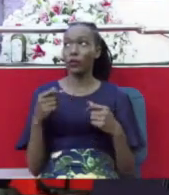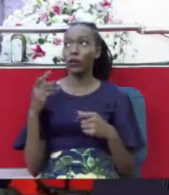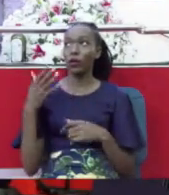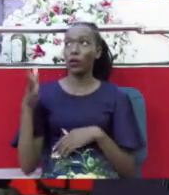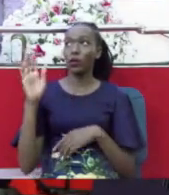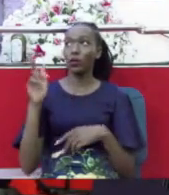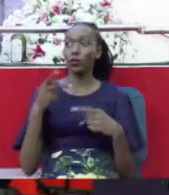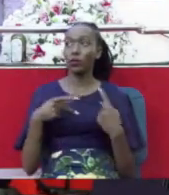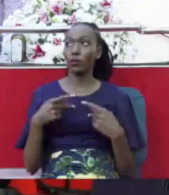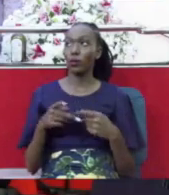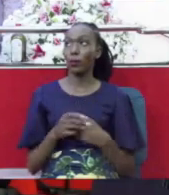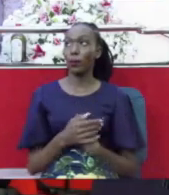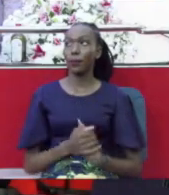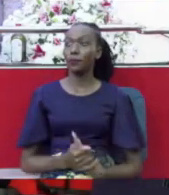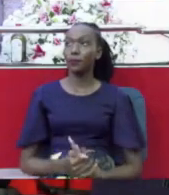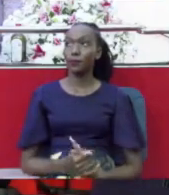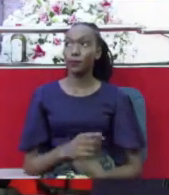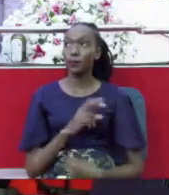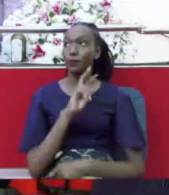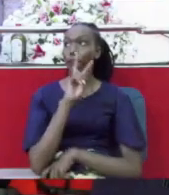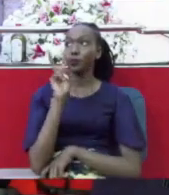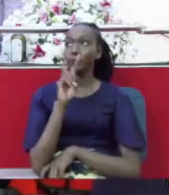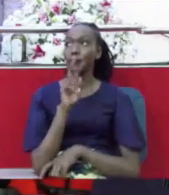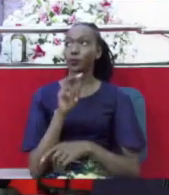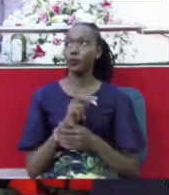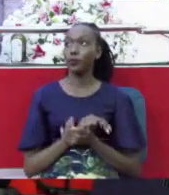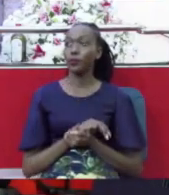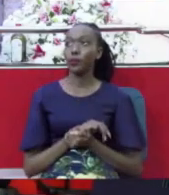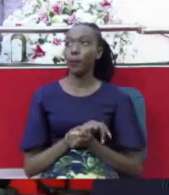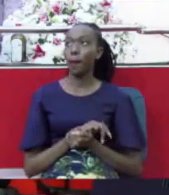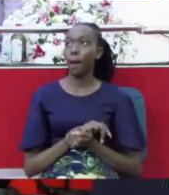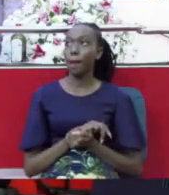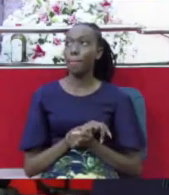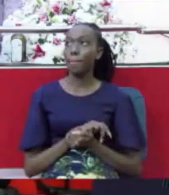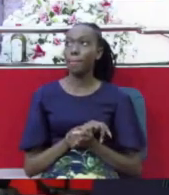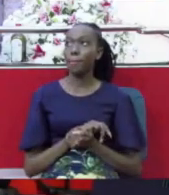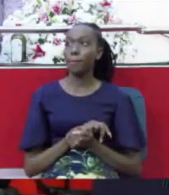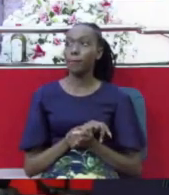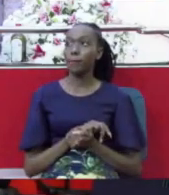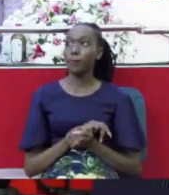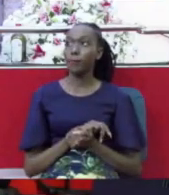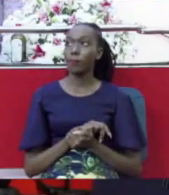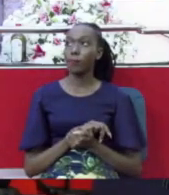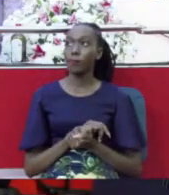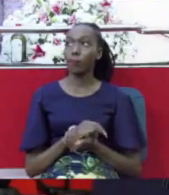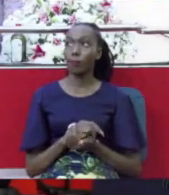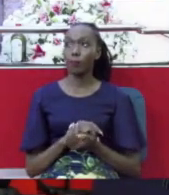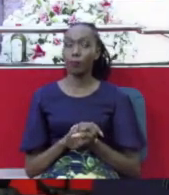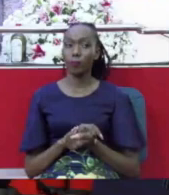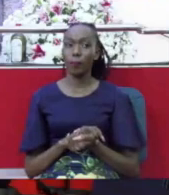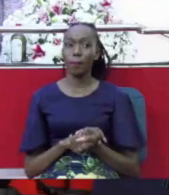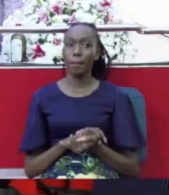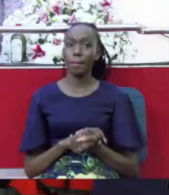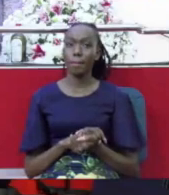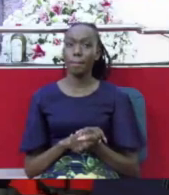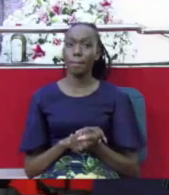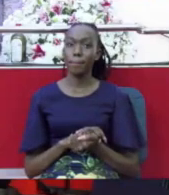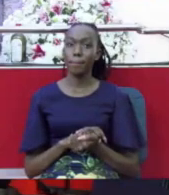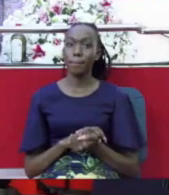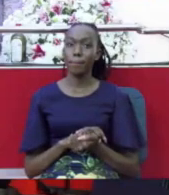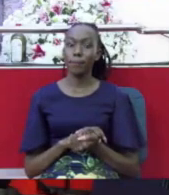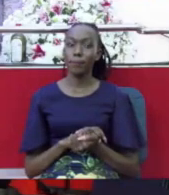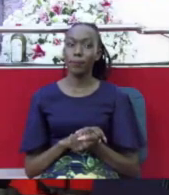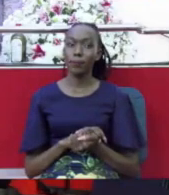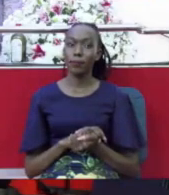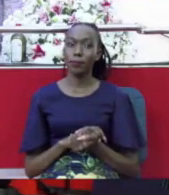consequences. Madhara yake. And of course, I can't even look at the consequences without first telling you